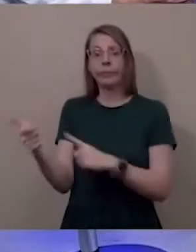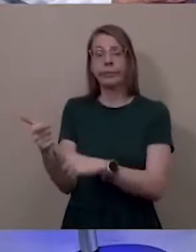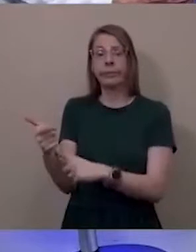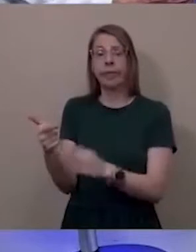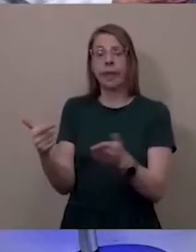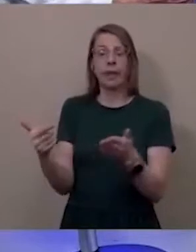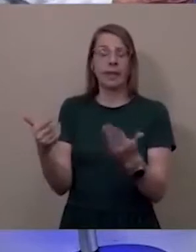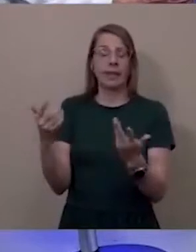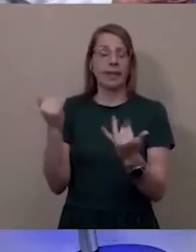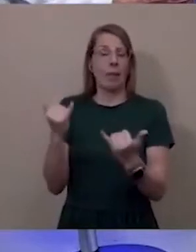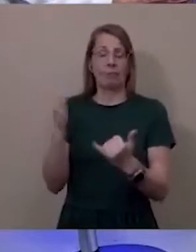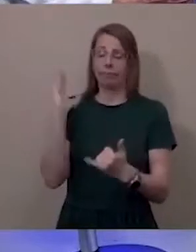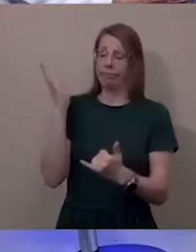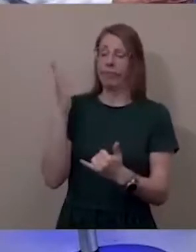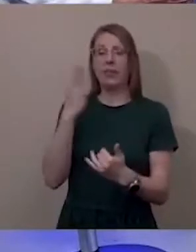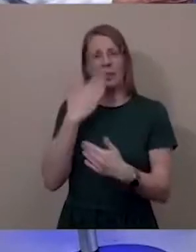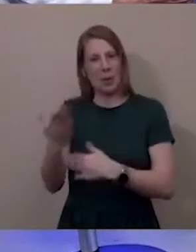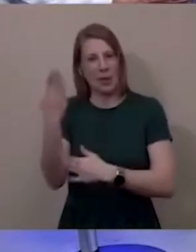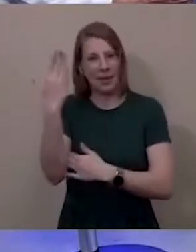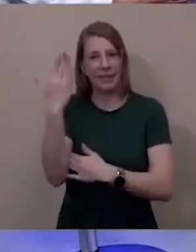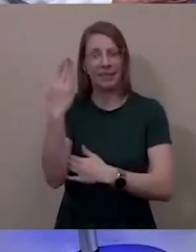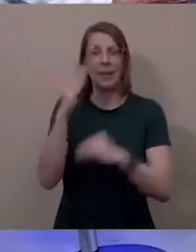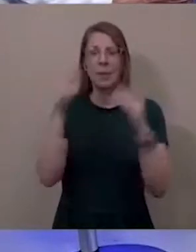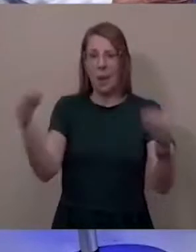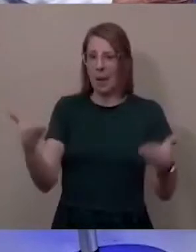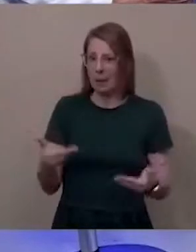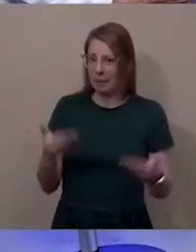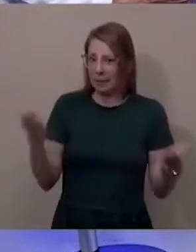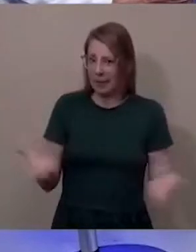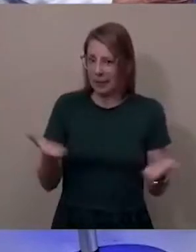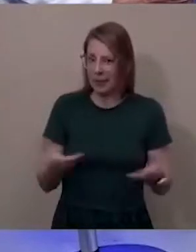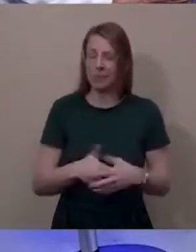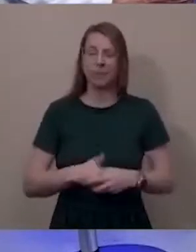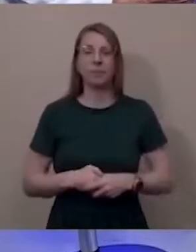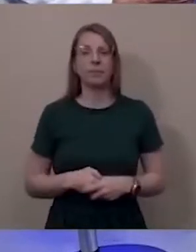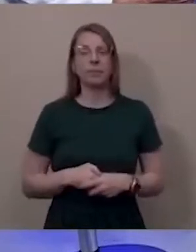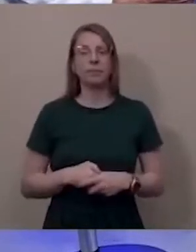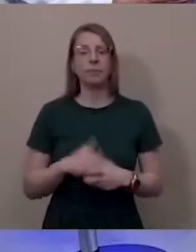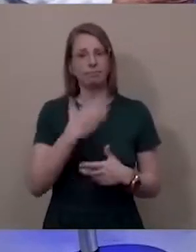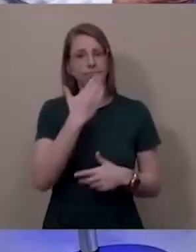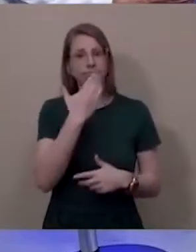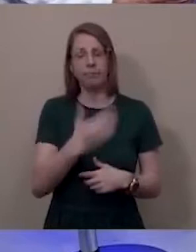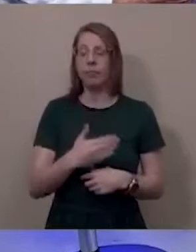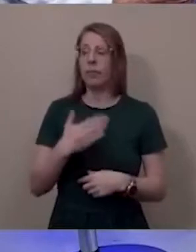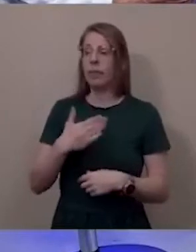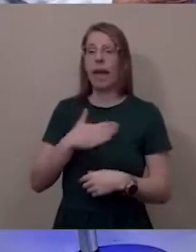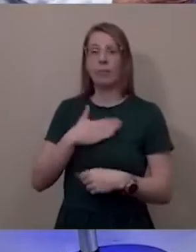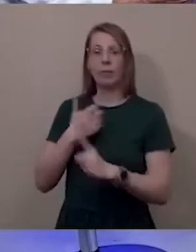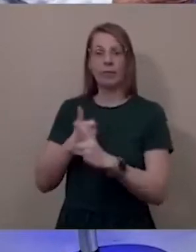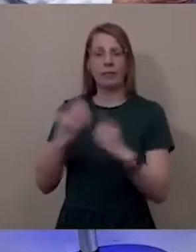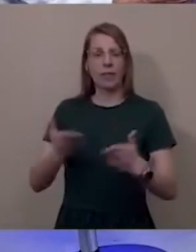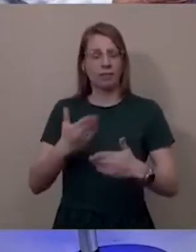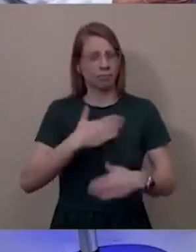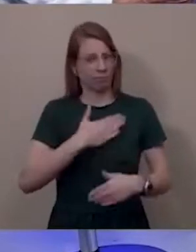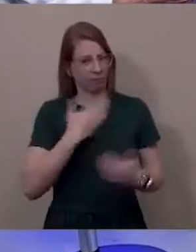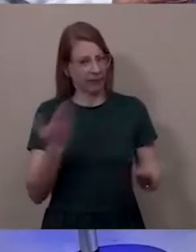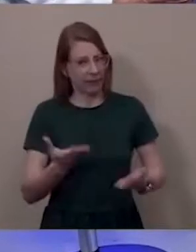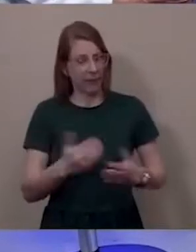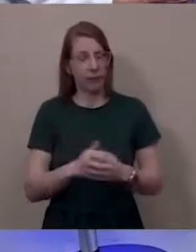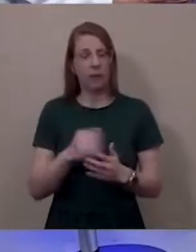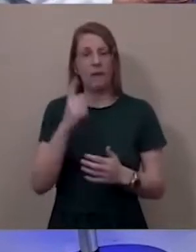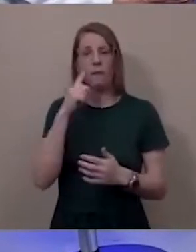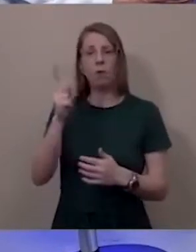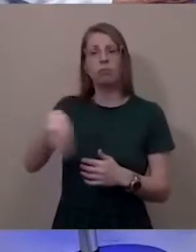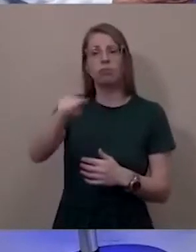Great. Good morning. Welcome into our studio. Thank you. It's a pleasure to have you here today, Great sir. to be here. For those of you who don't know,